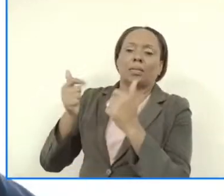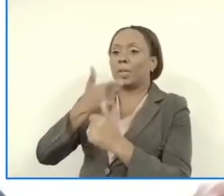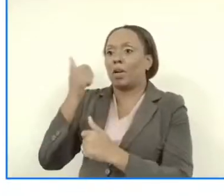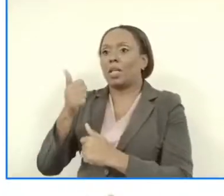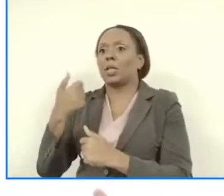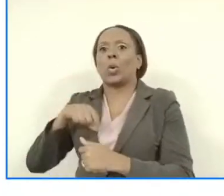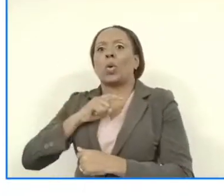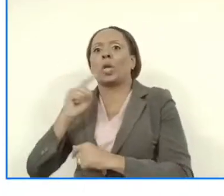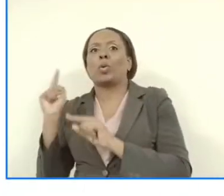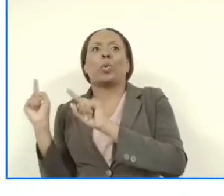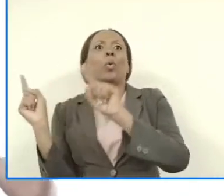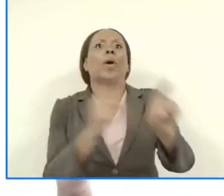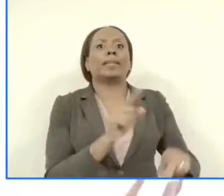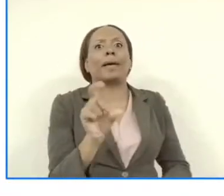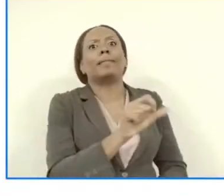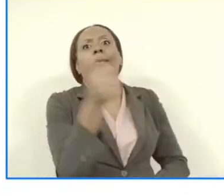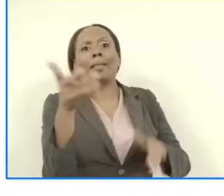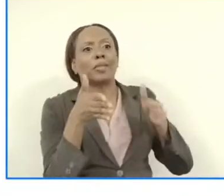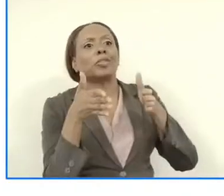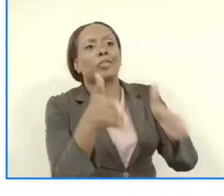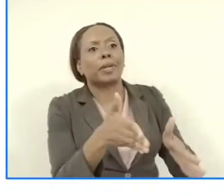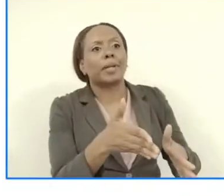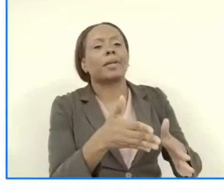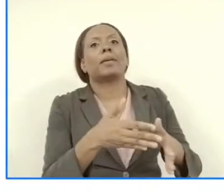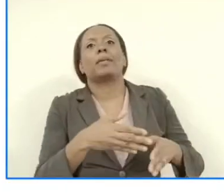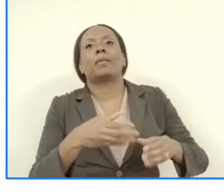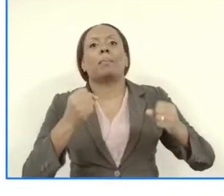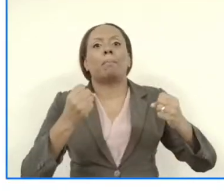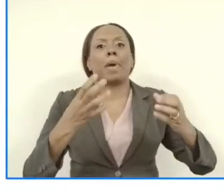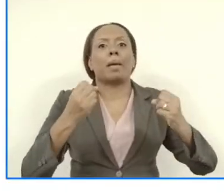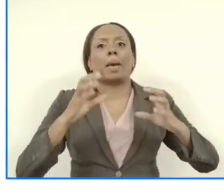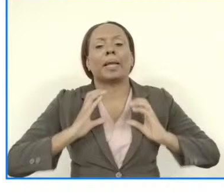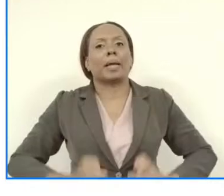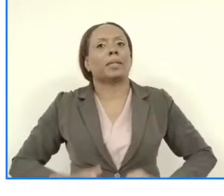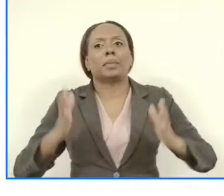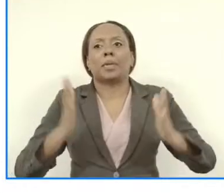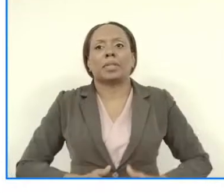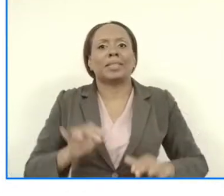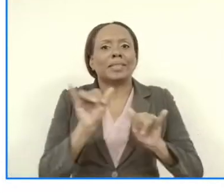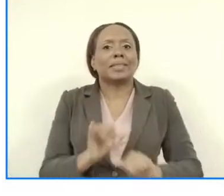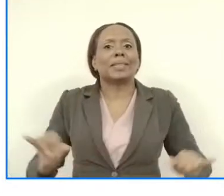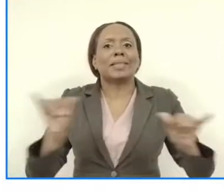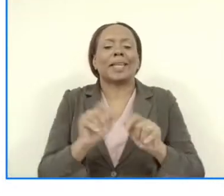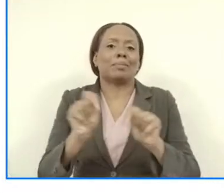street somewhere or neighborhood where we're restoring hundreds of customers with the same crew.